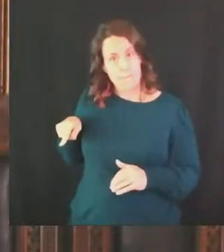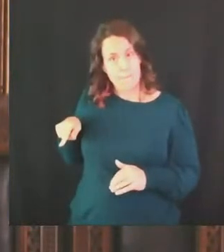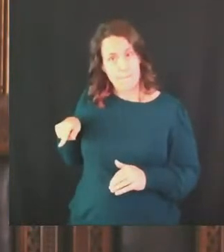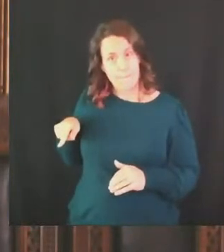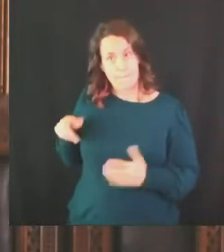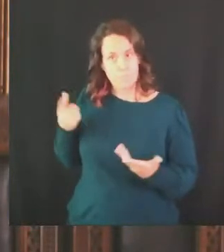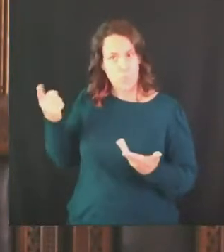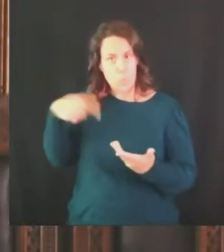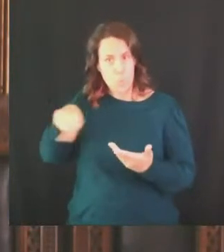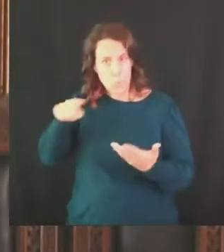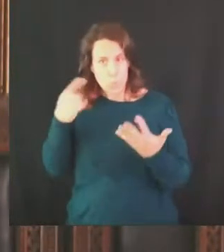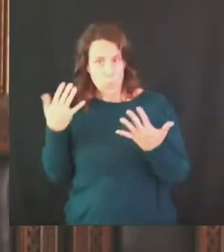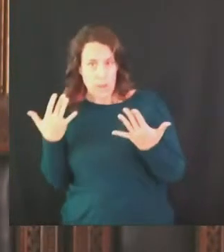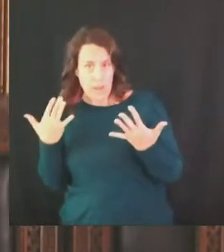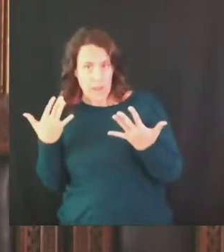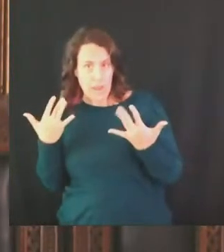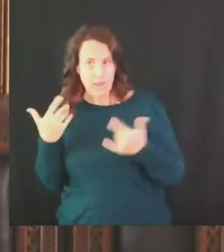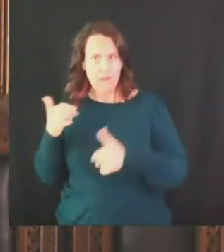for